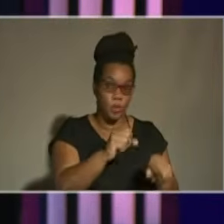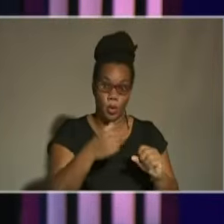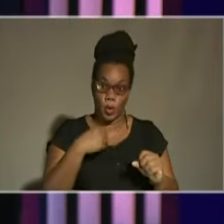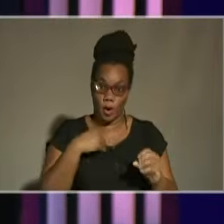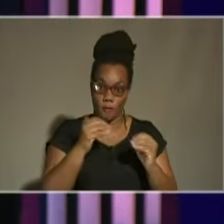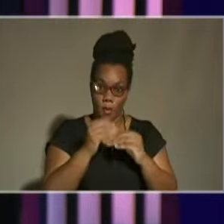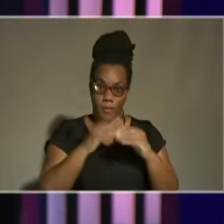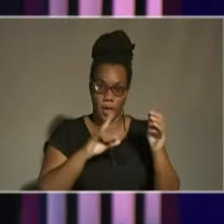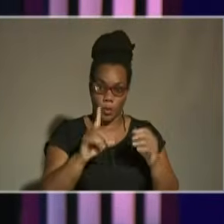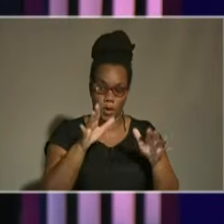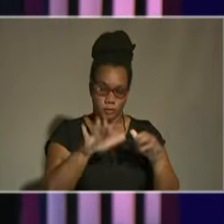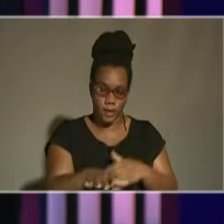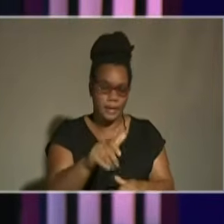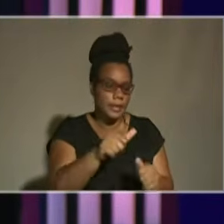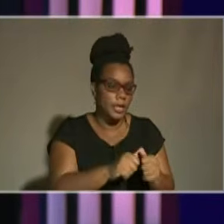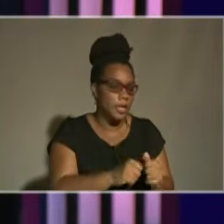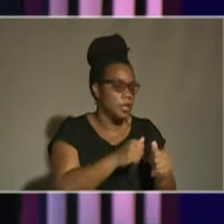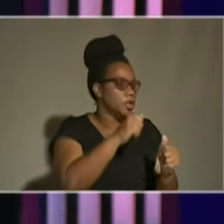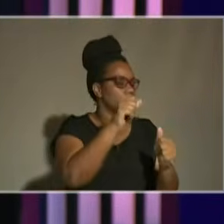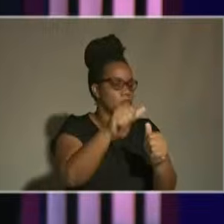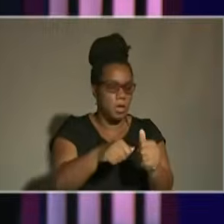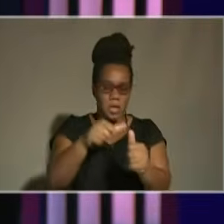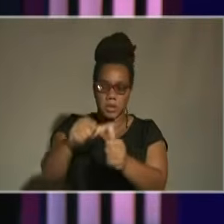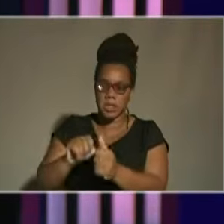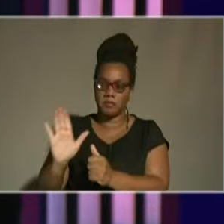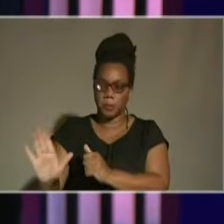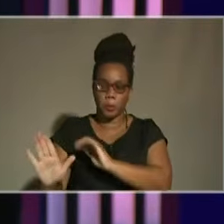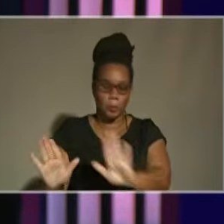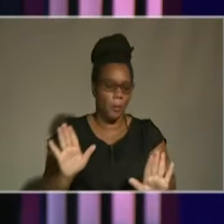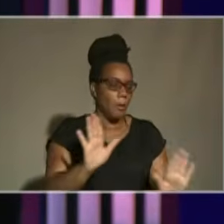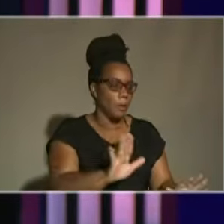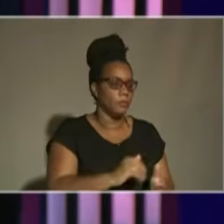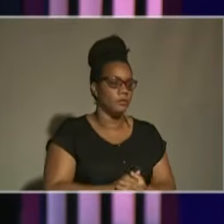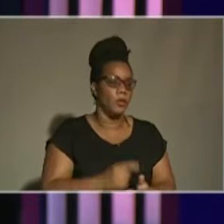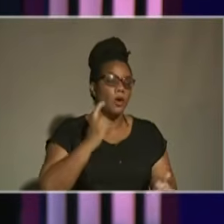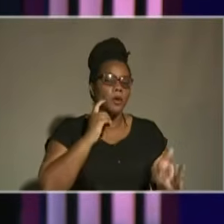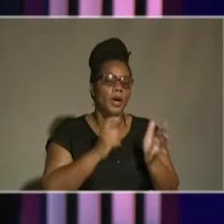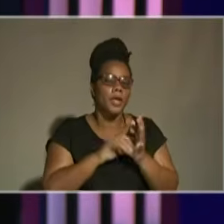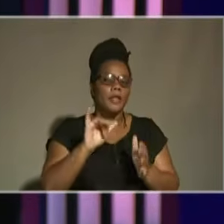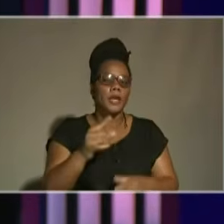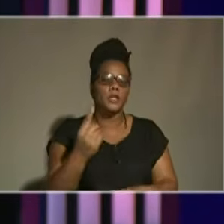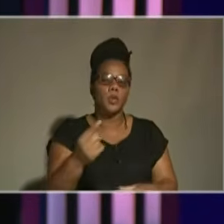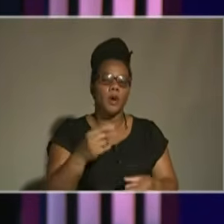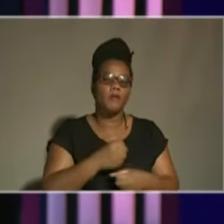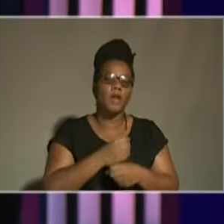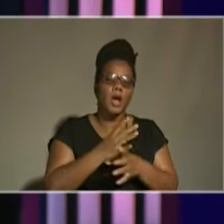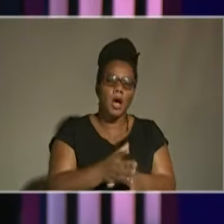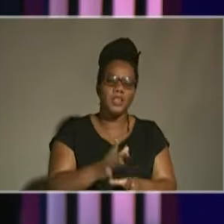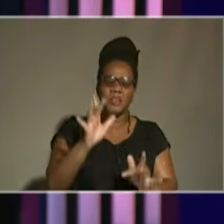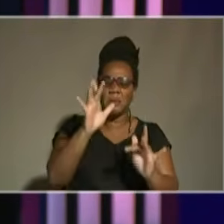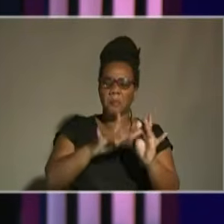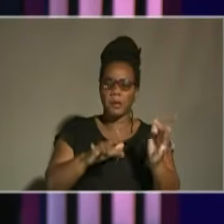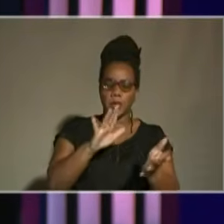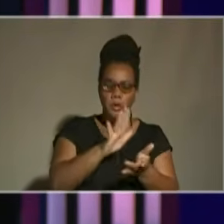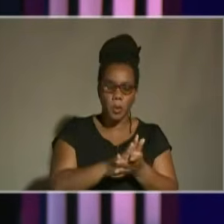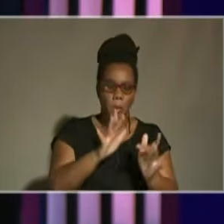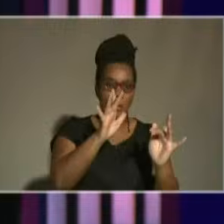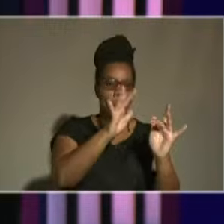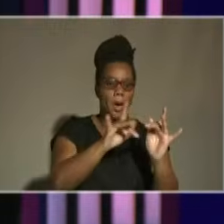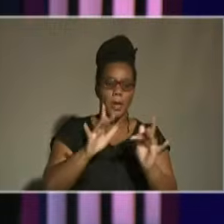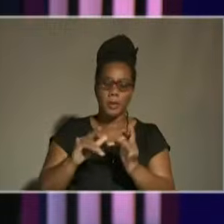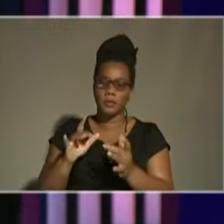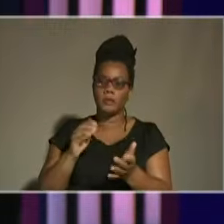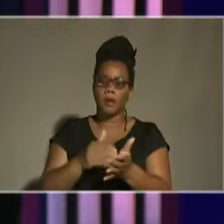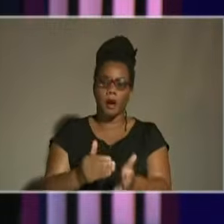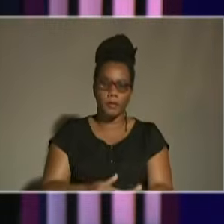child, each one of them would qualify for this, because we recognize that that is one of the causes of absenteeism in schools at the moment.